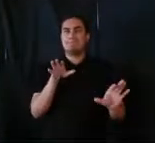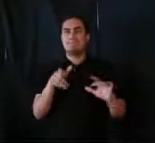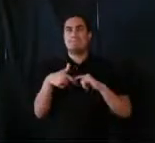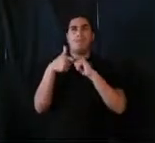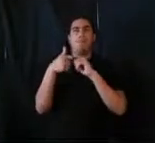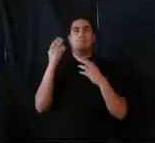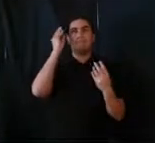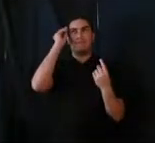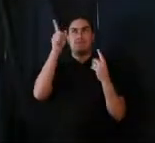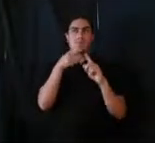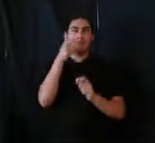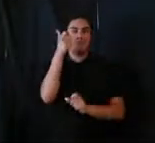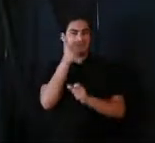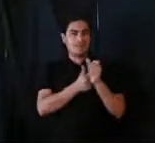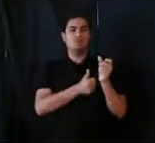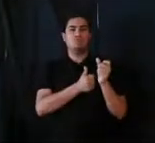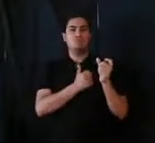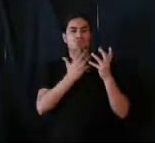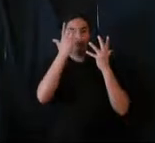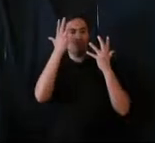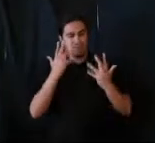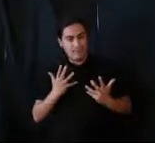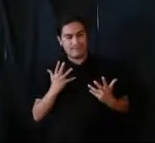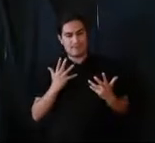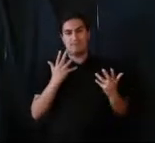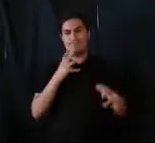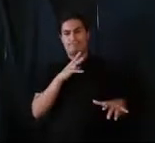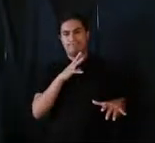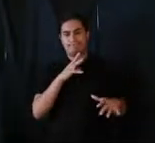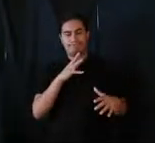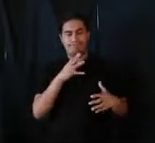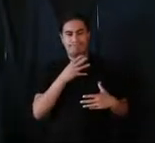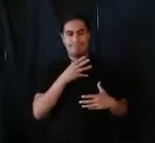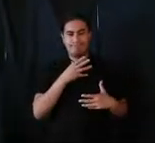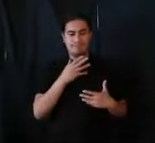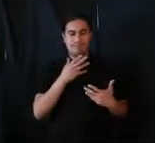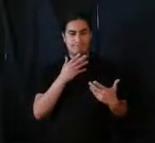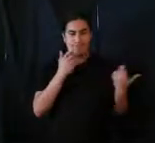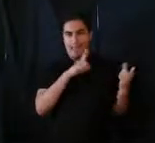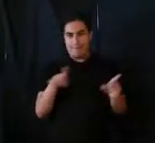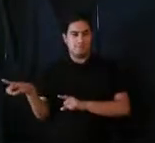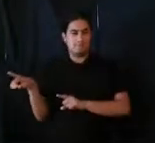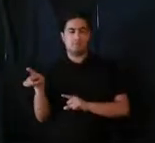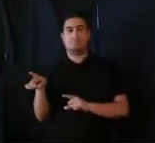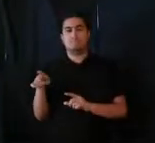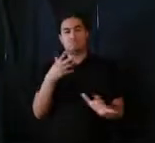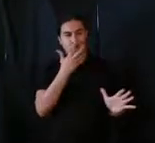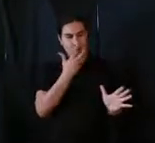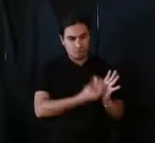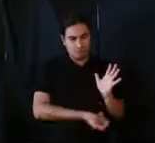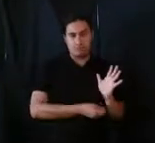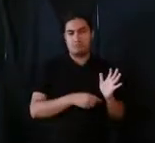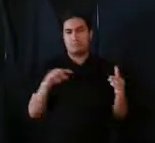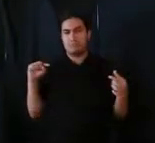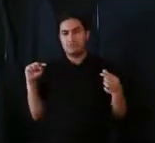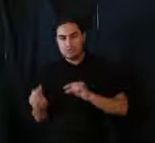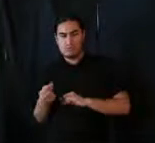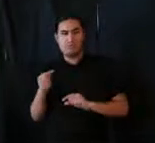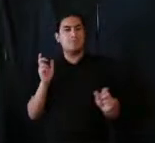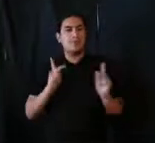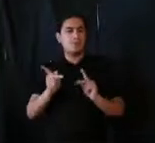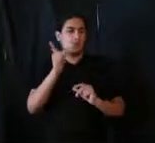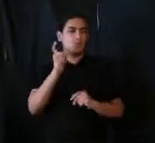every tragedy like this every fatality and serious injury there are people that feel this this pain